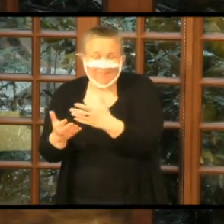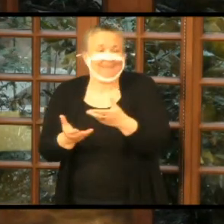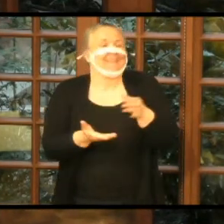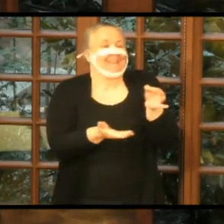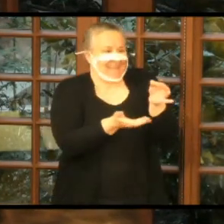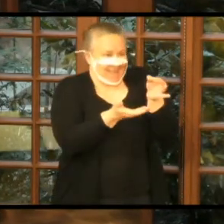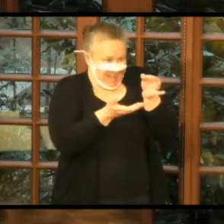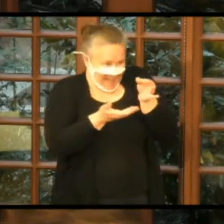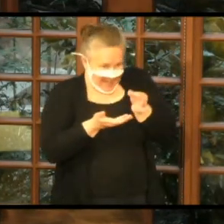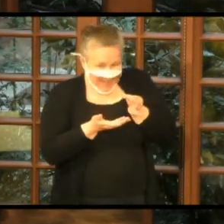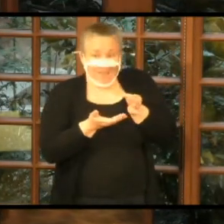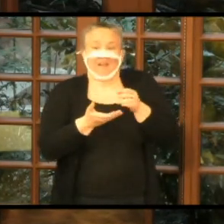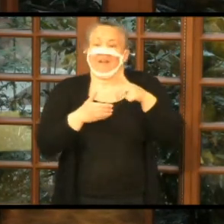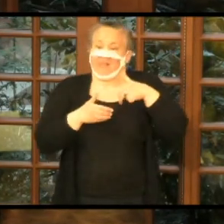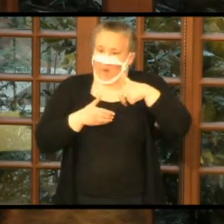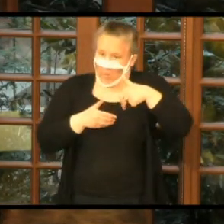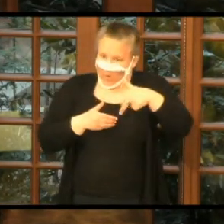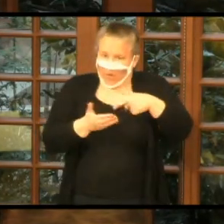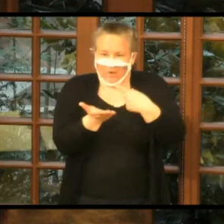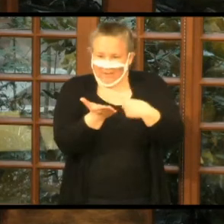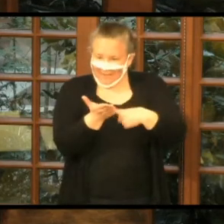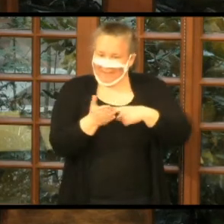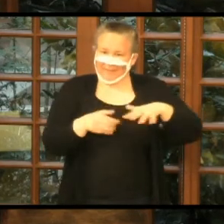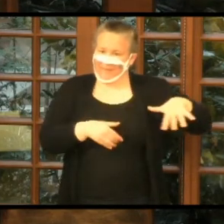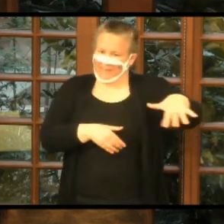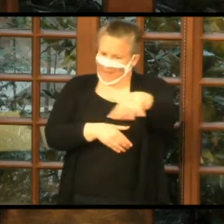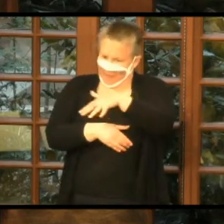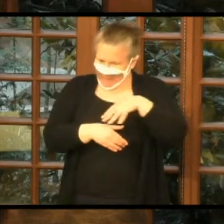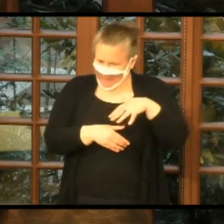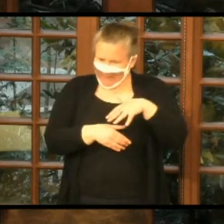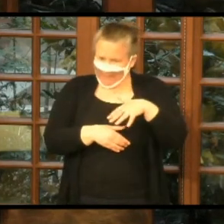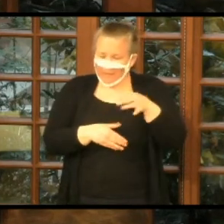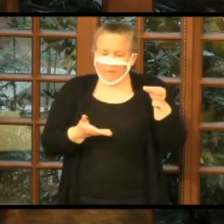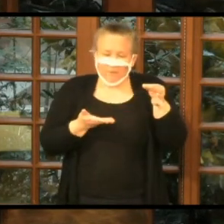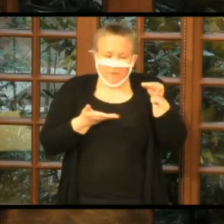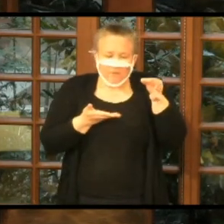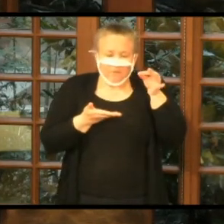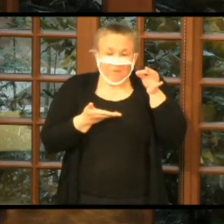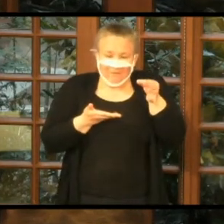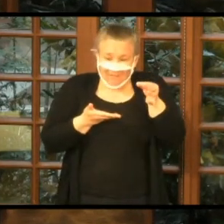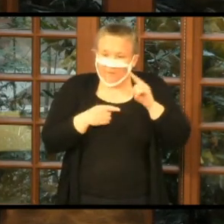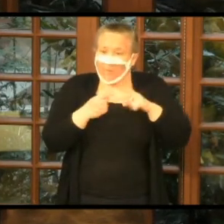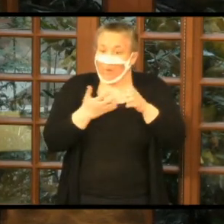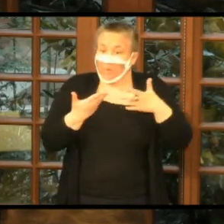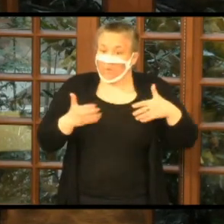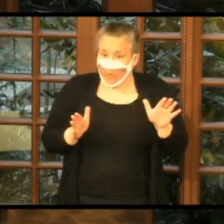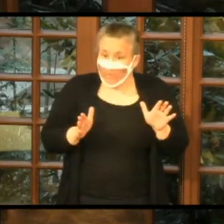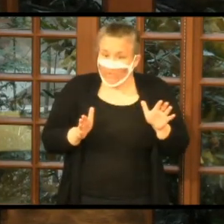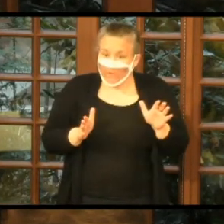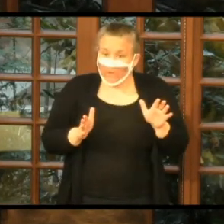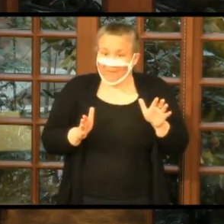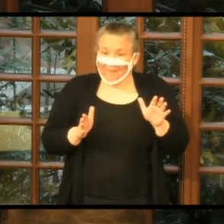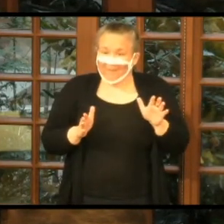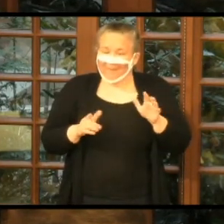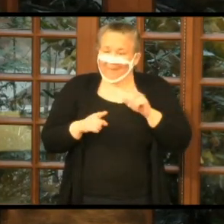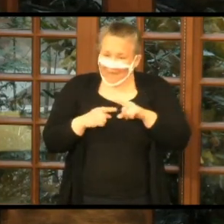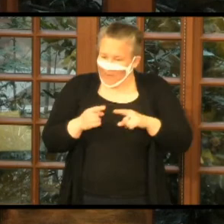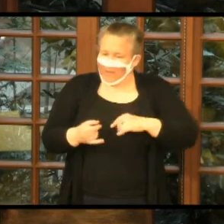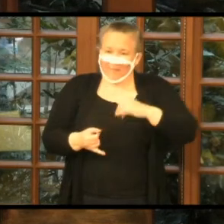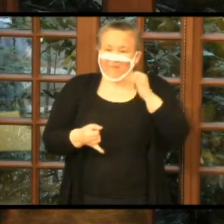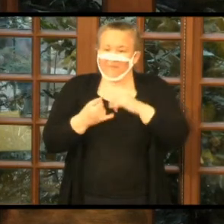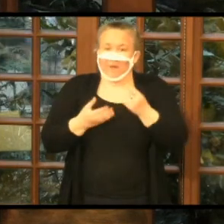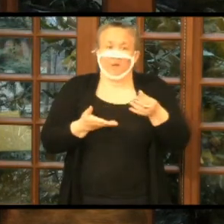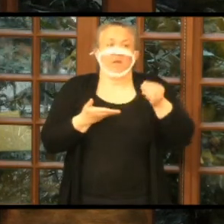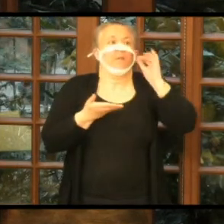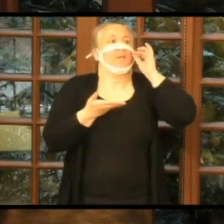accepted, as they walked discussing the space she sipped. When it was over, when she drained the final